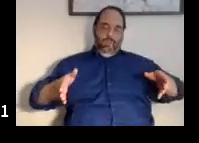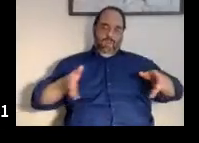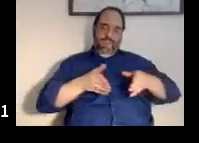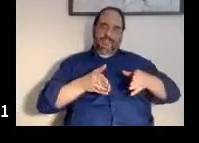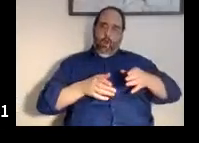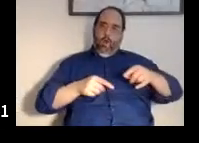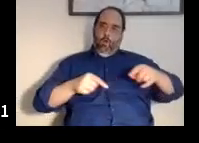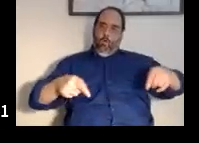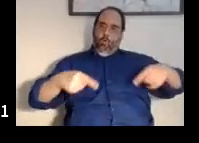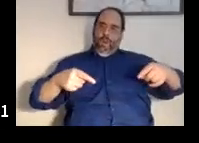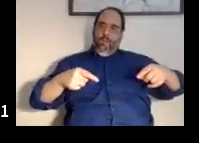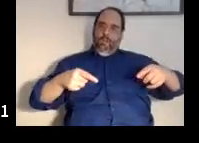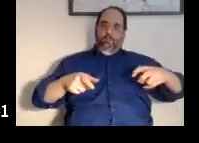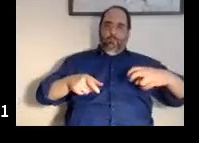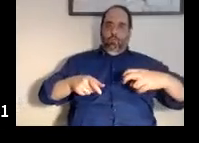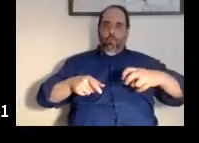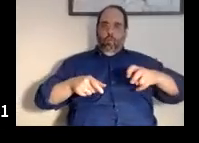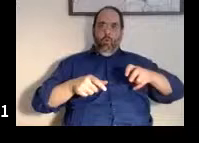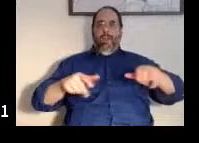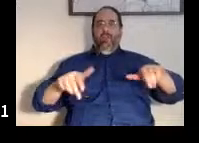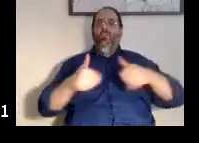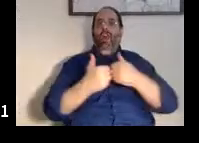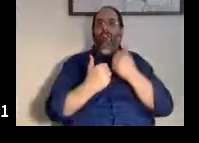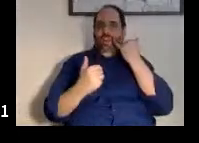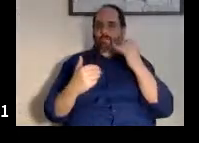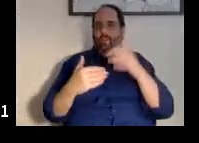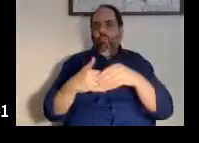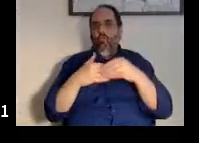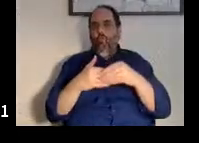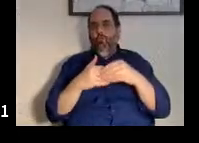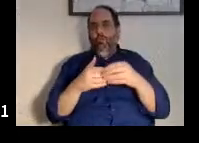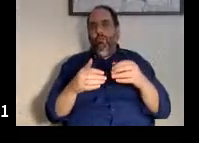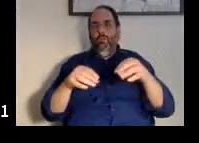turning around could be very challenging in any loose fill product.